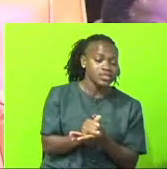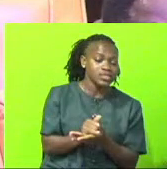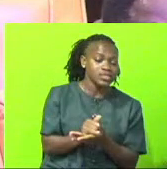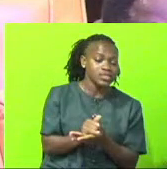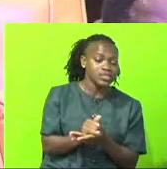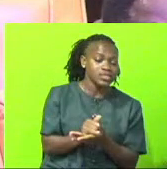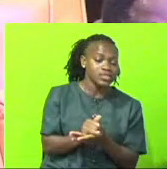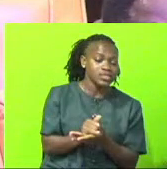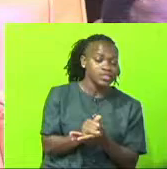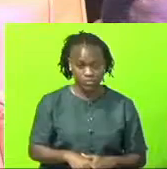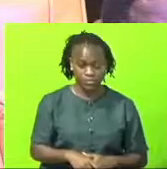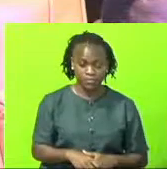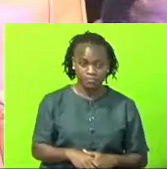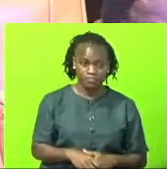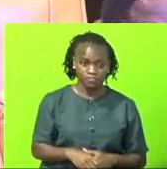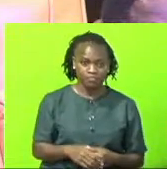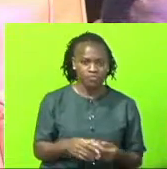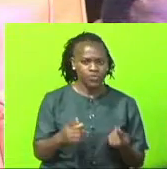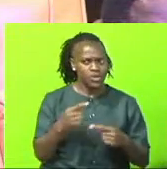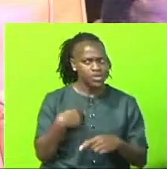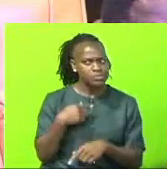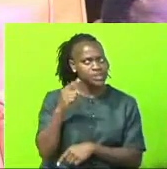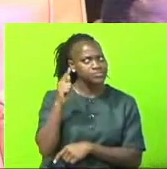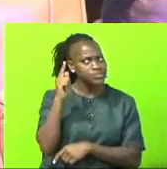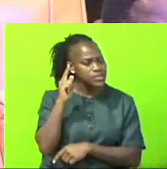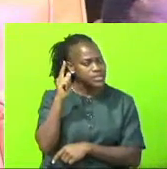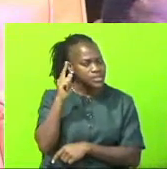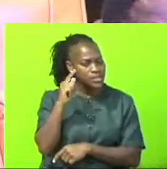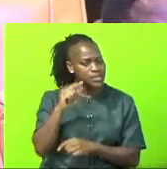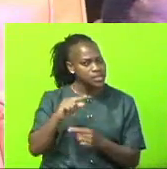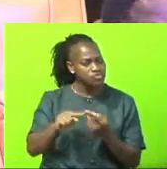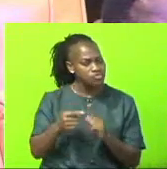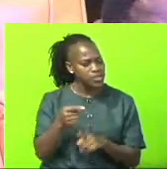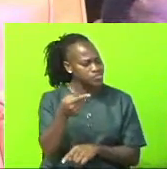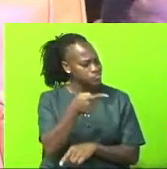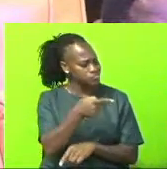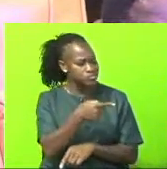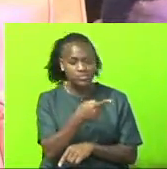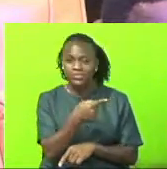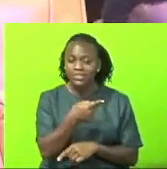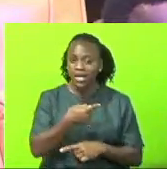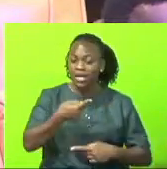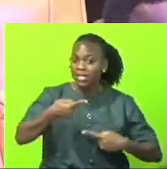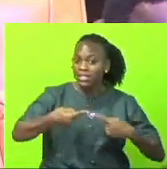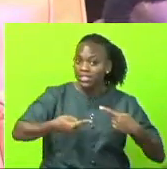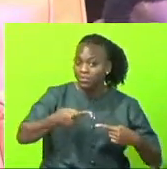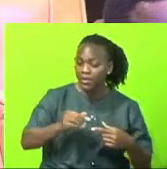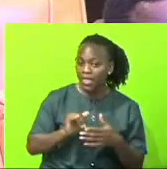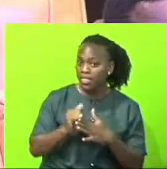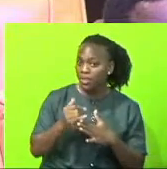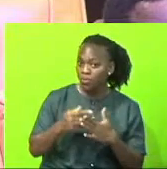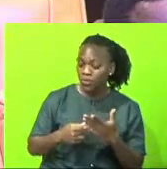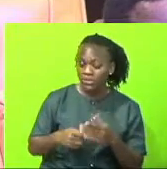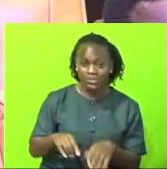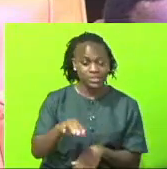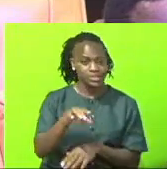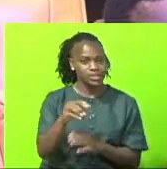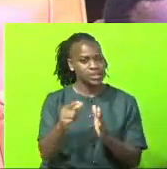And so when I hear my friends on the other side argue that Article